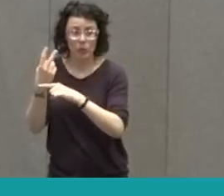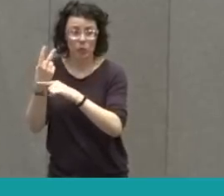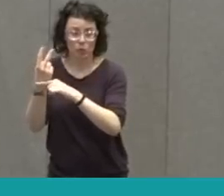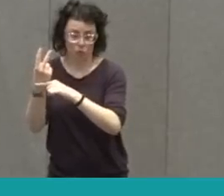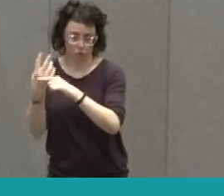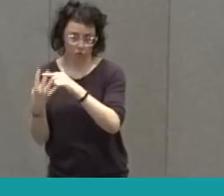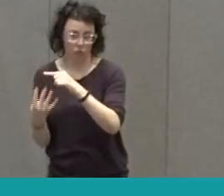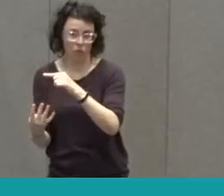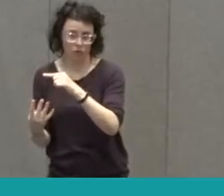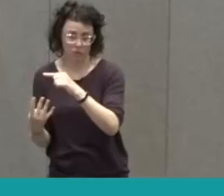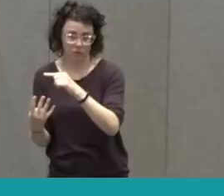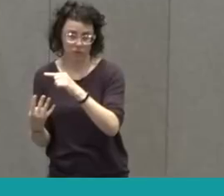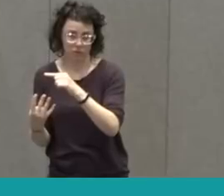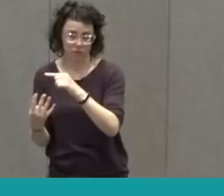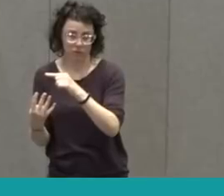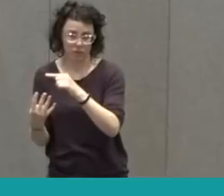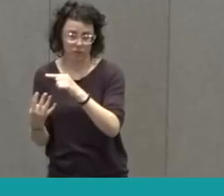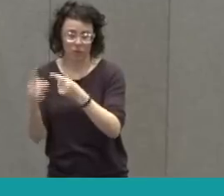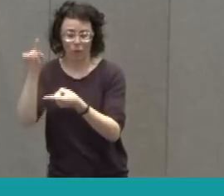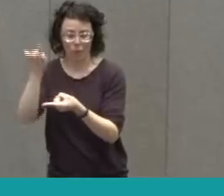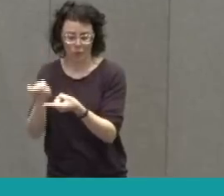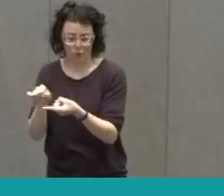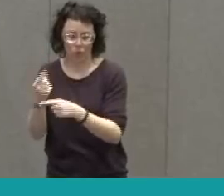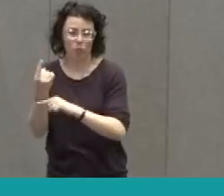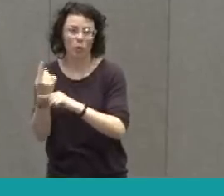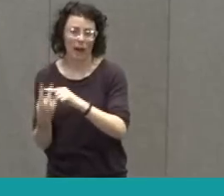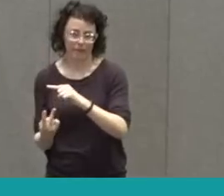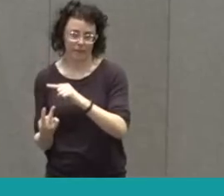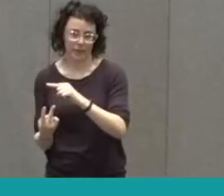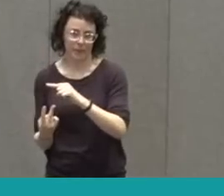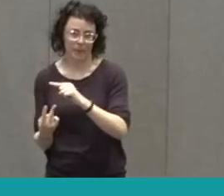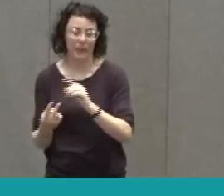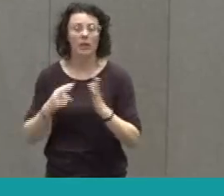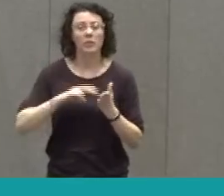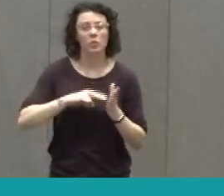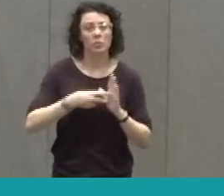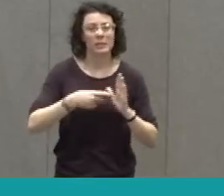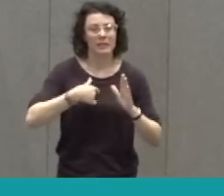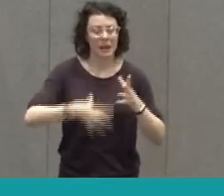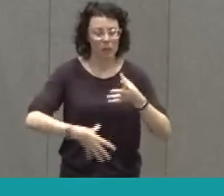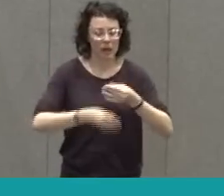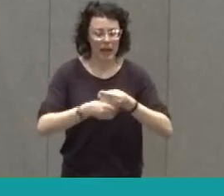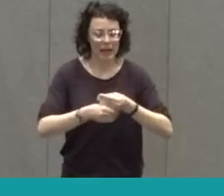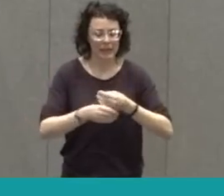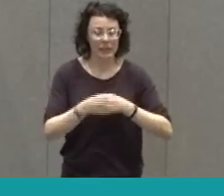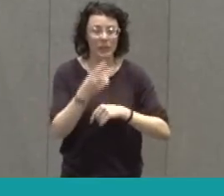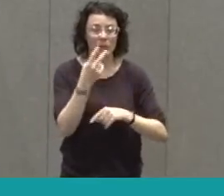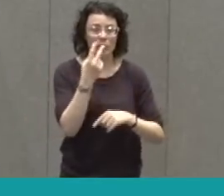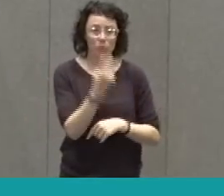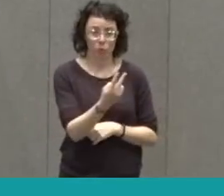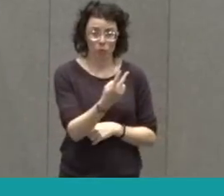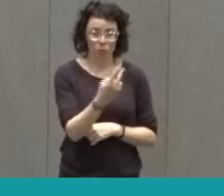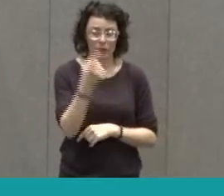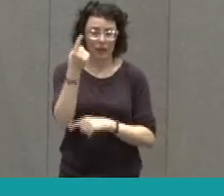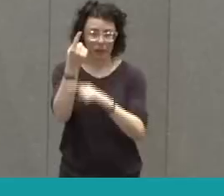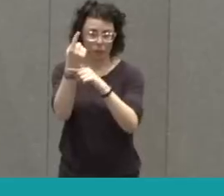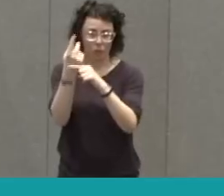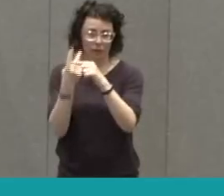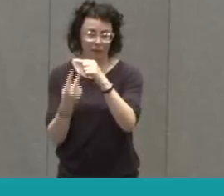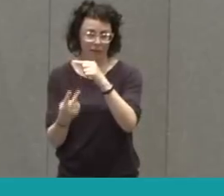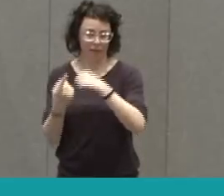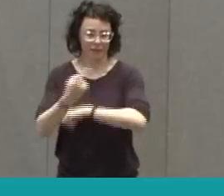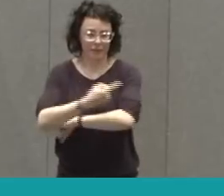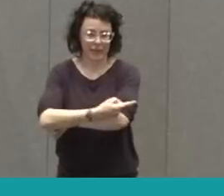2 fourths, which is a half. So I have to add in an extra 2.5 days. So if I was to do this, I wish I had my